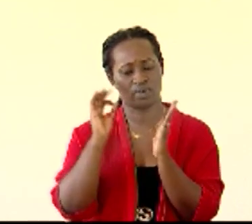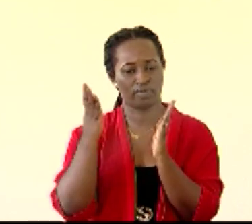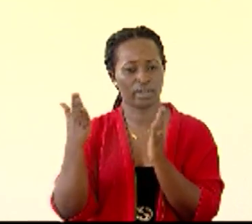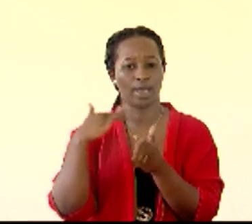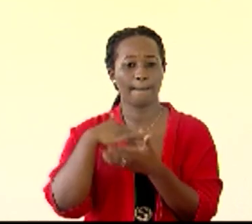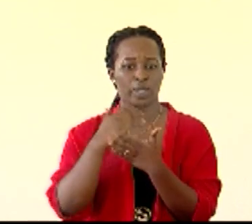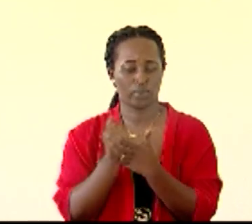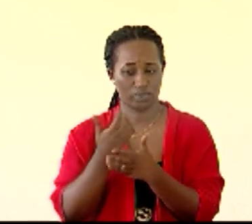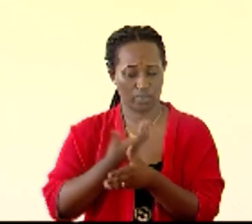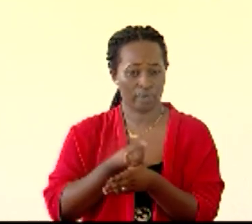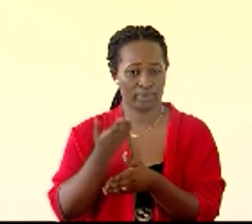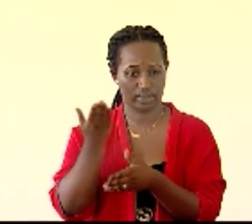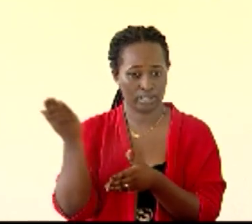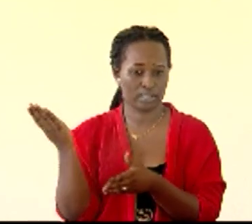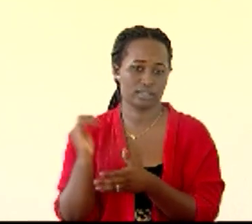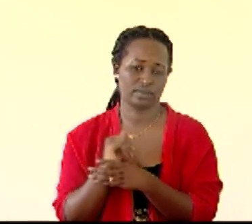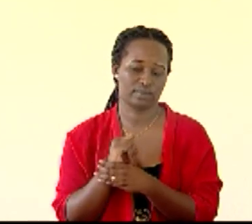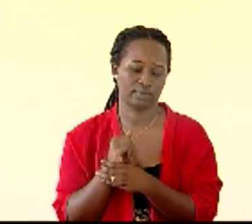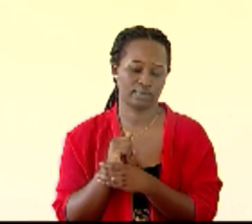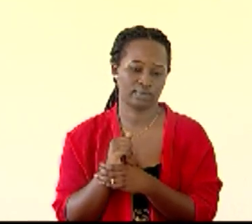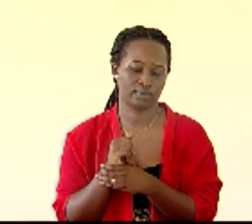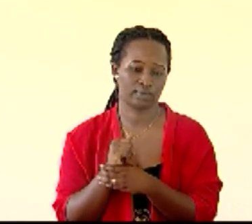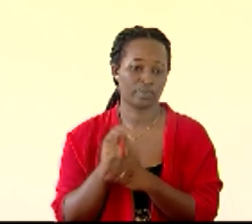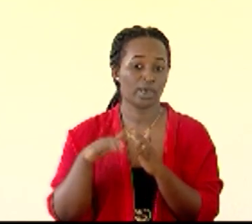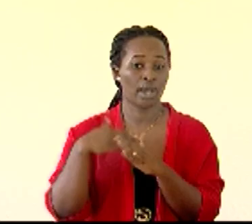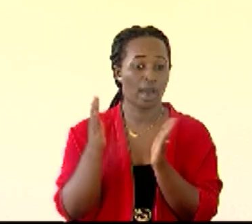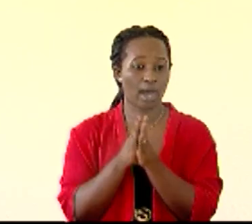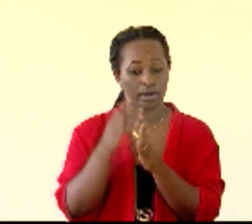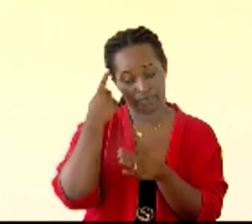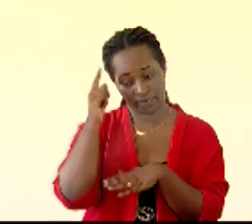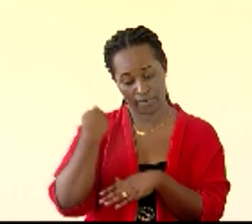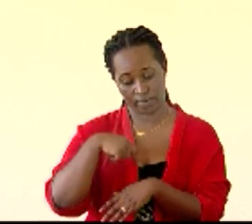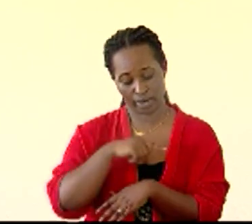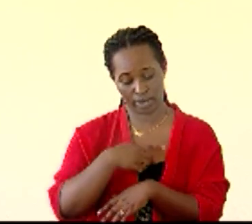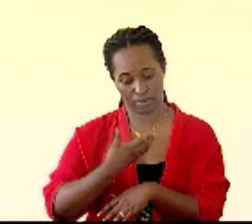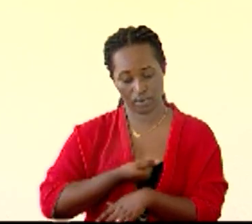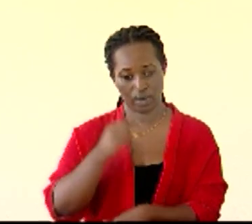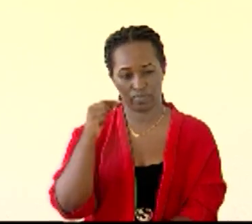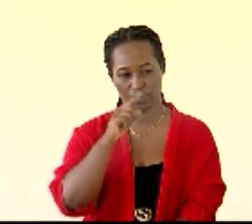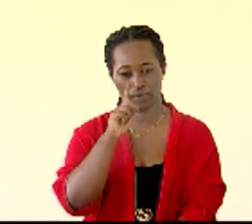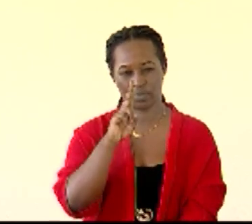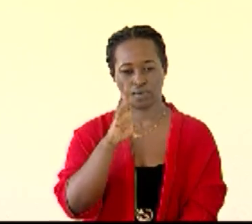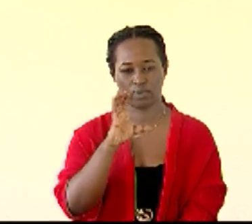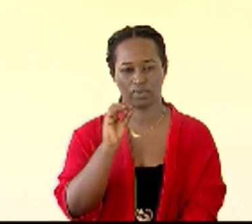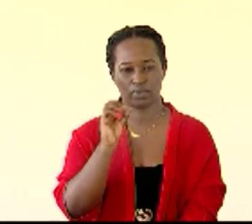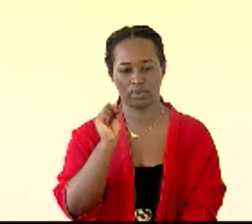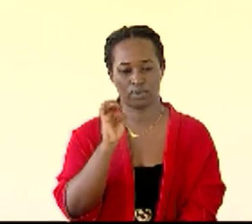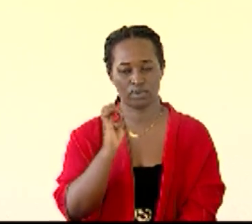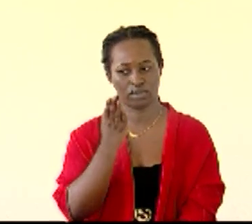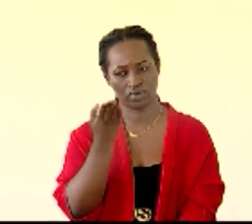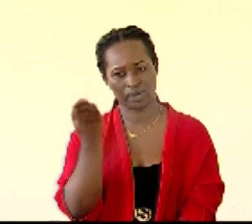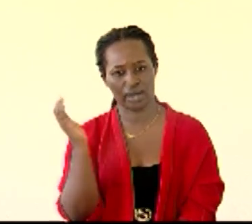Because we had this before, so we can say it's a product. And for us to have glucose, those are other proceeding reactions which are not part of the